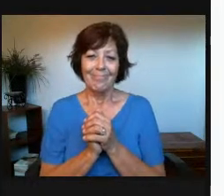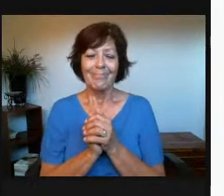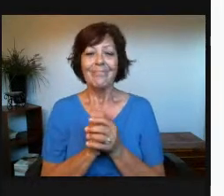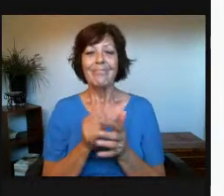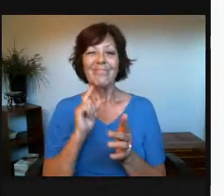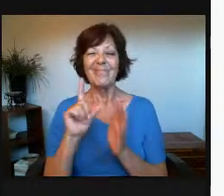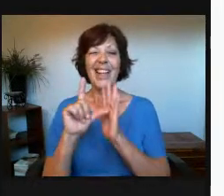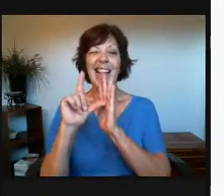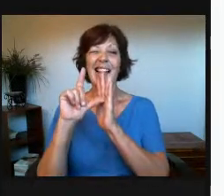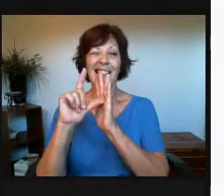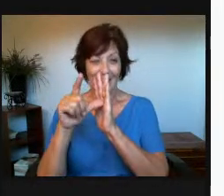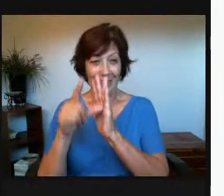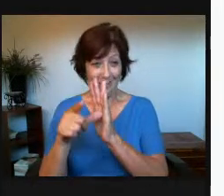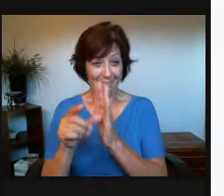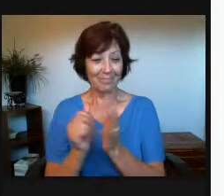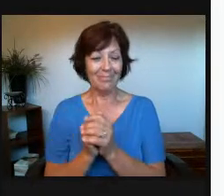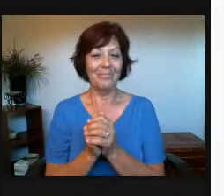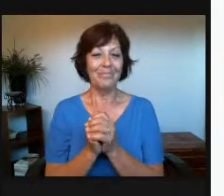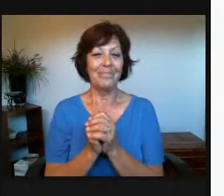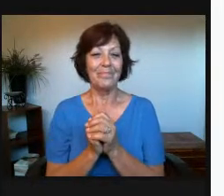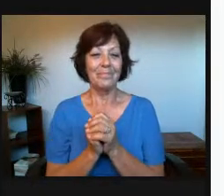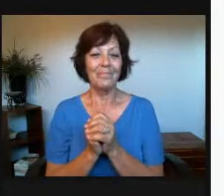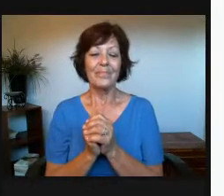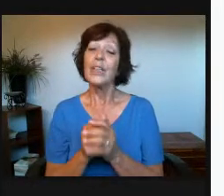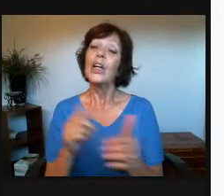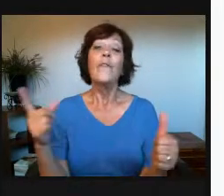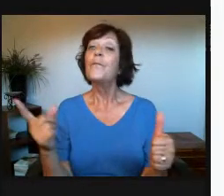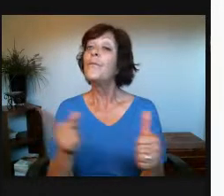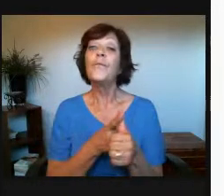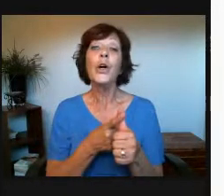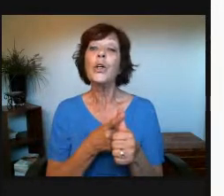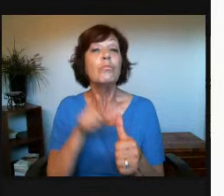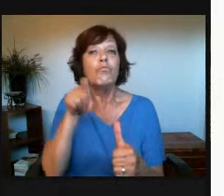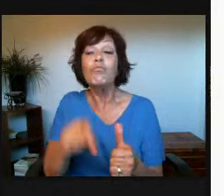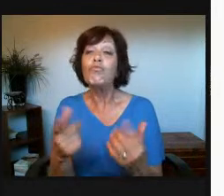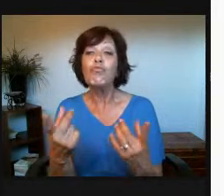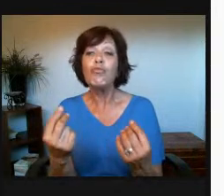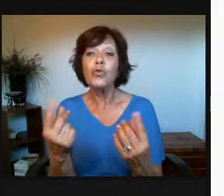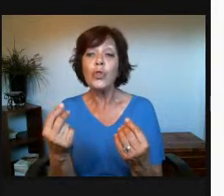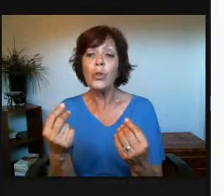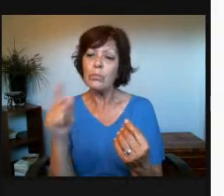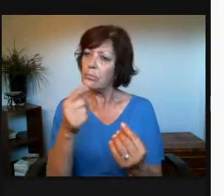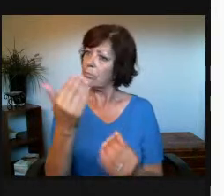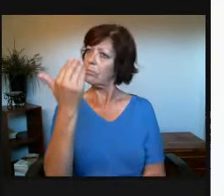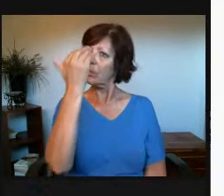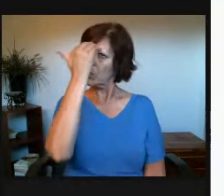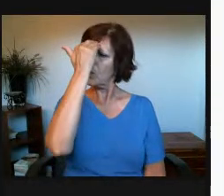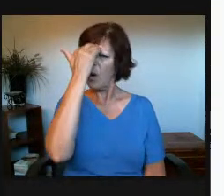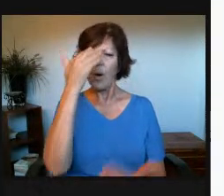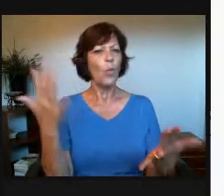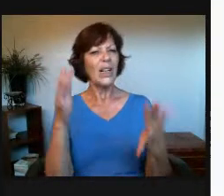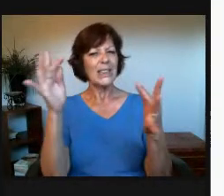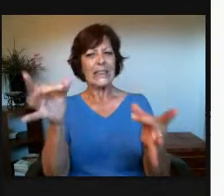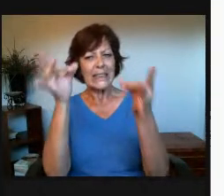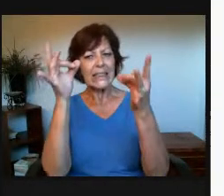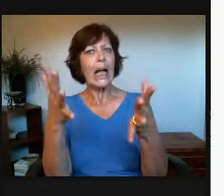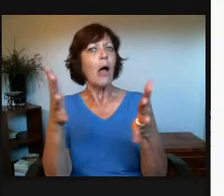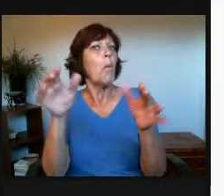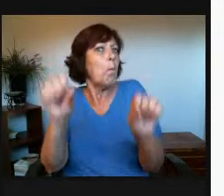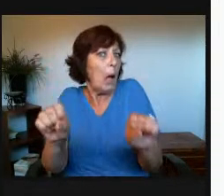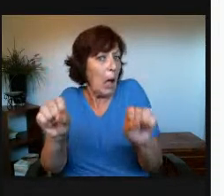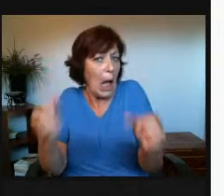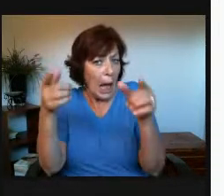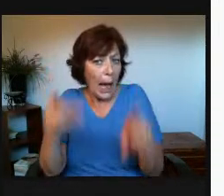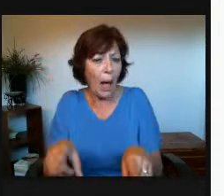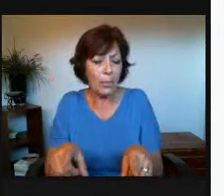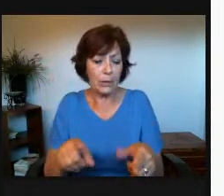little bit later in the slide presentation. So the first thing we have to do is to get informed about what disasters we may face. We have to